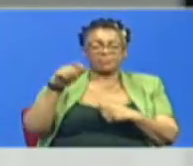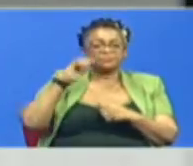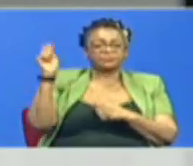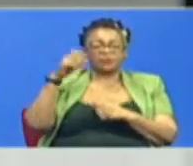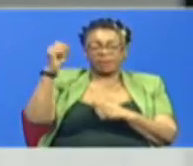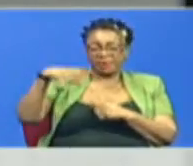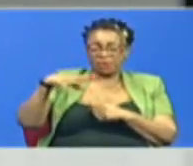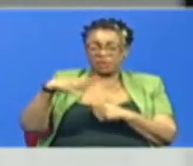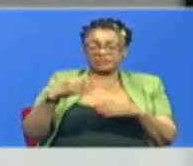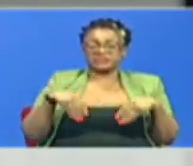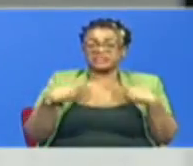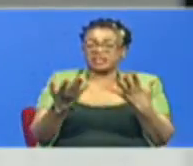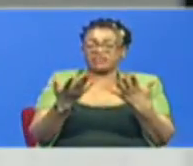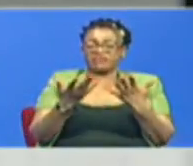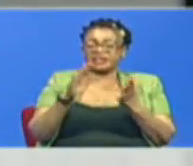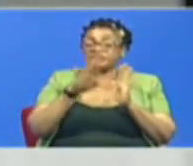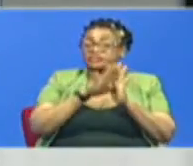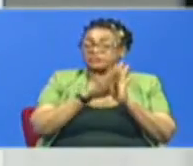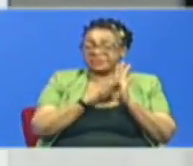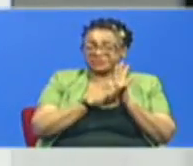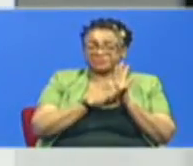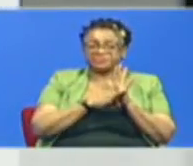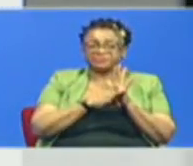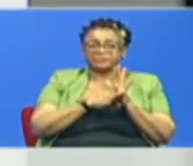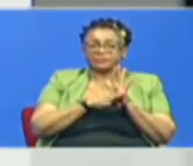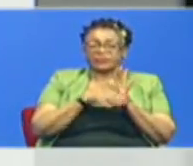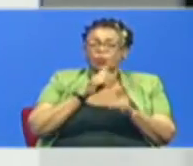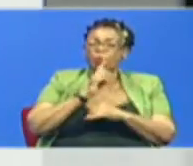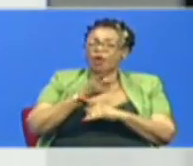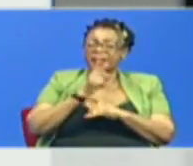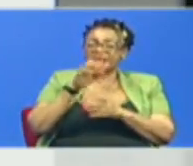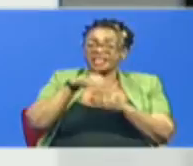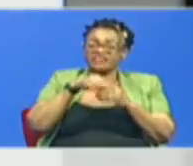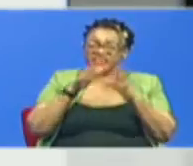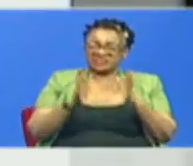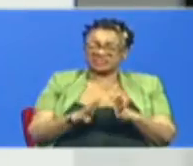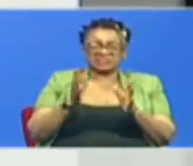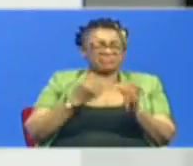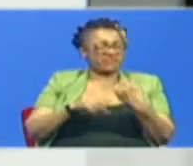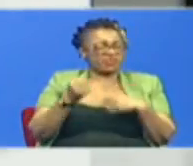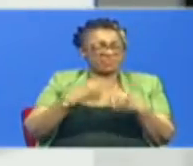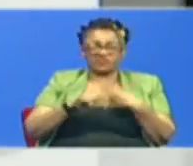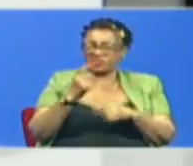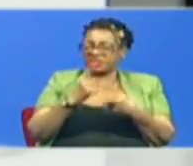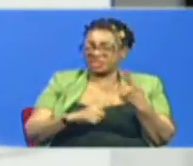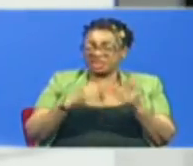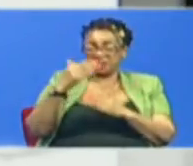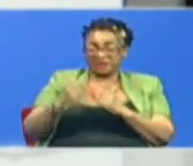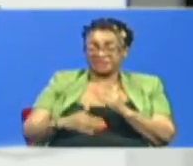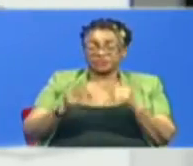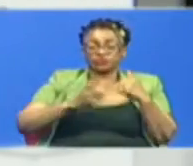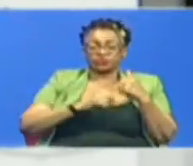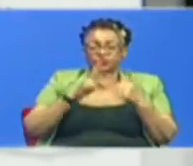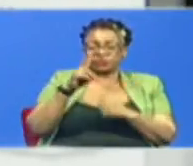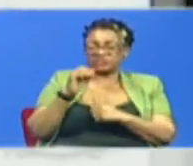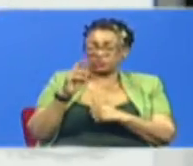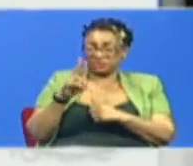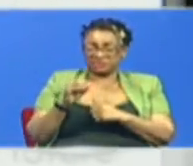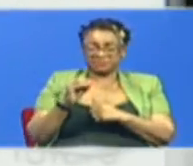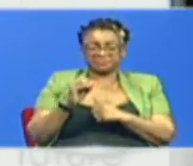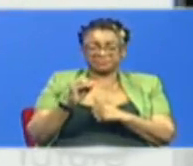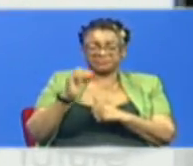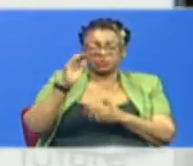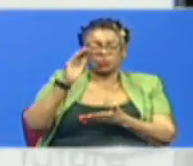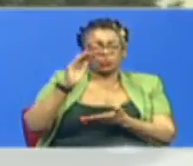a cautionary statement warning investors that its performance for the year ending June 2020 will be much